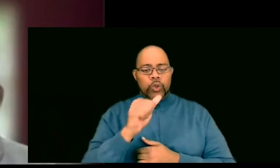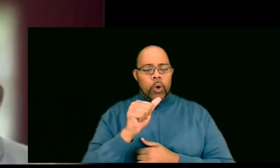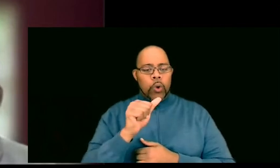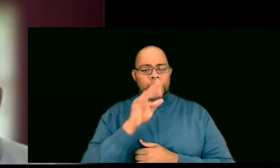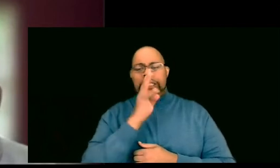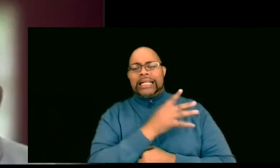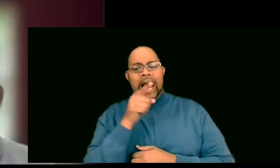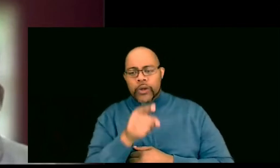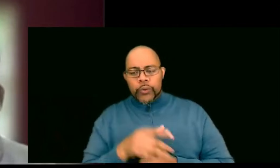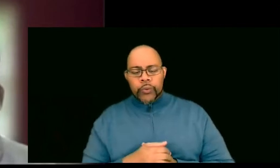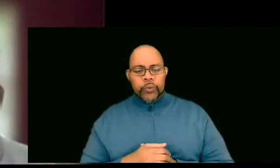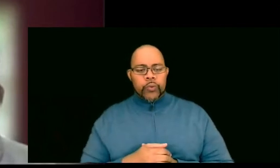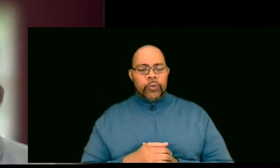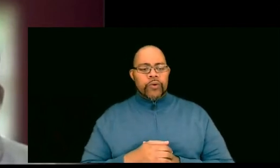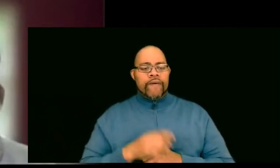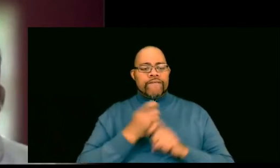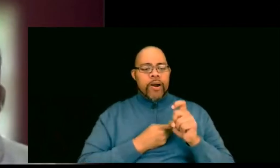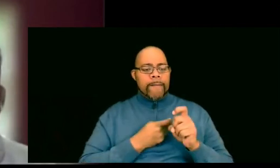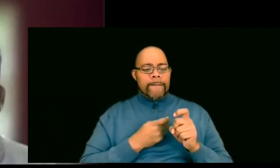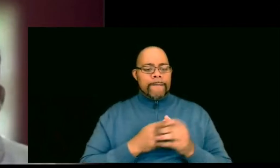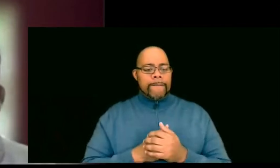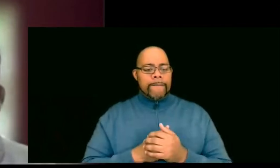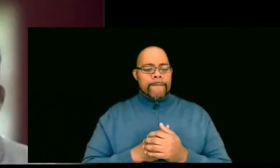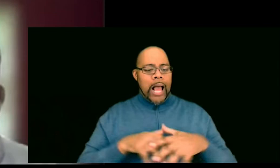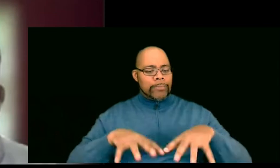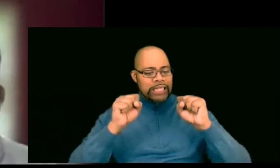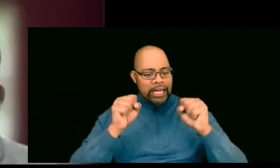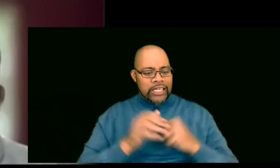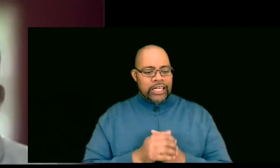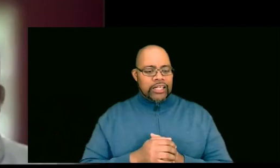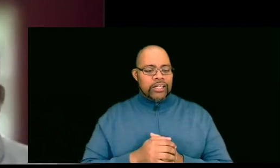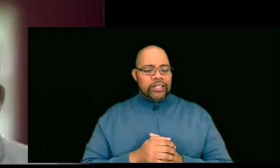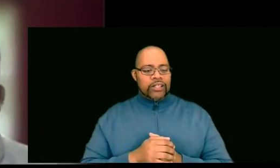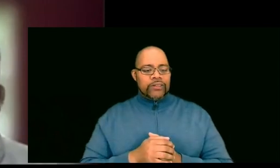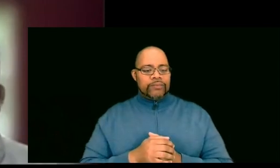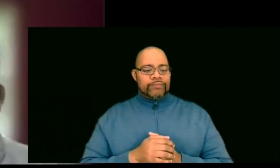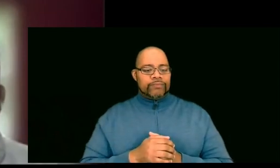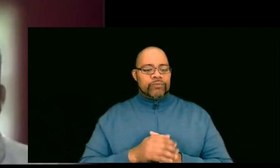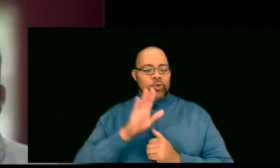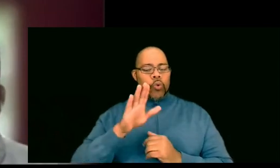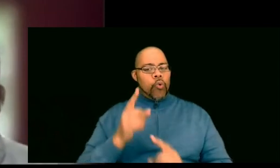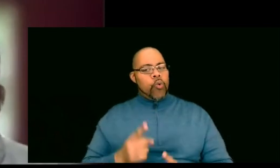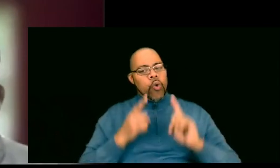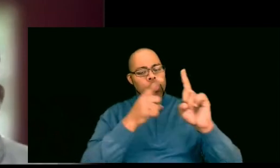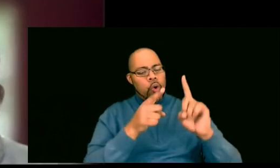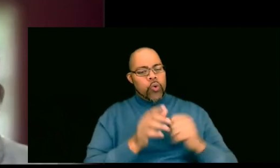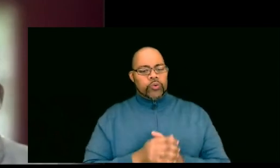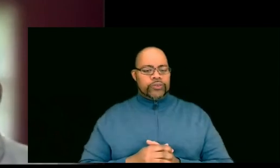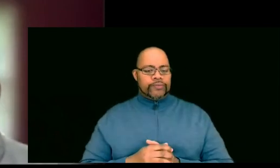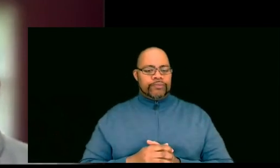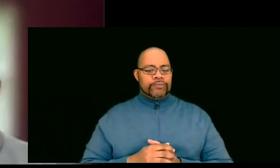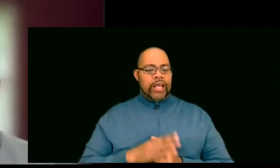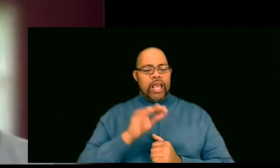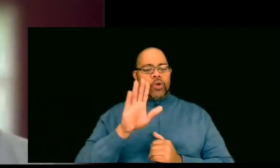they do not deny you from obtaining your aspirations,